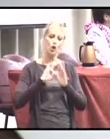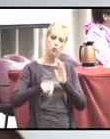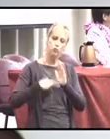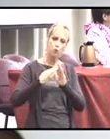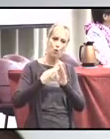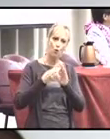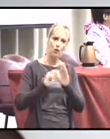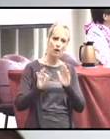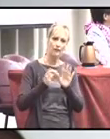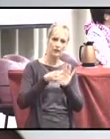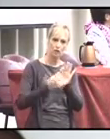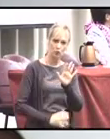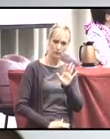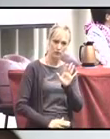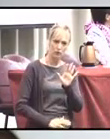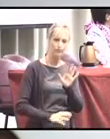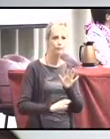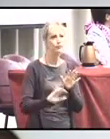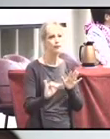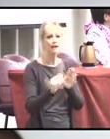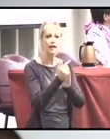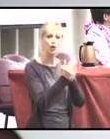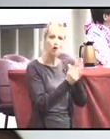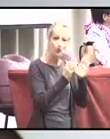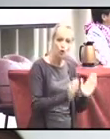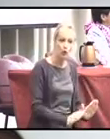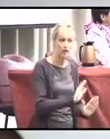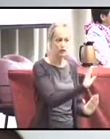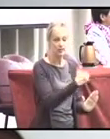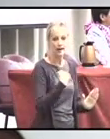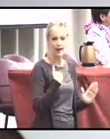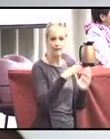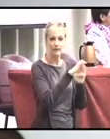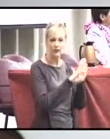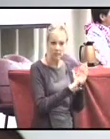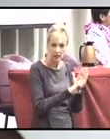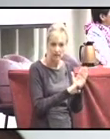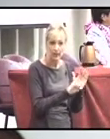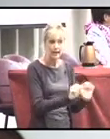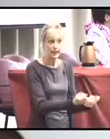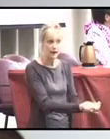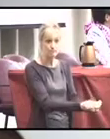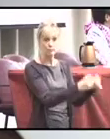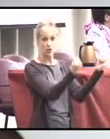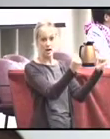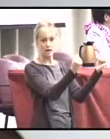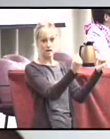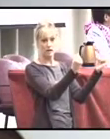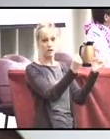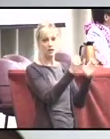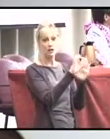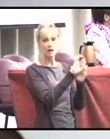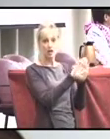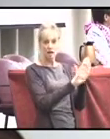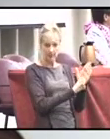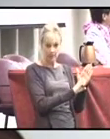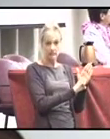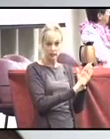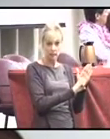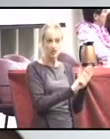of the interpreter. Just like lawyers have their ethics and they can break their ethical codes,